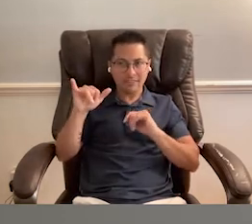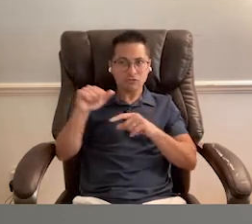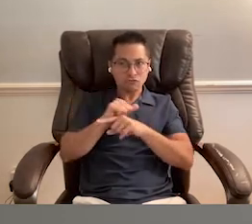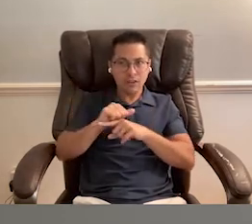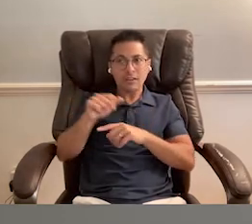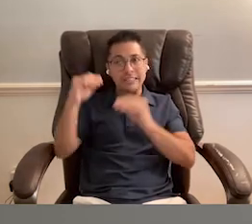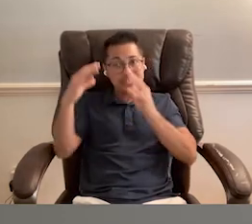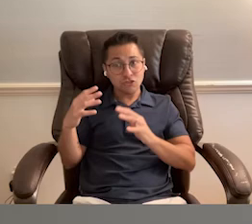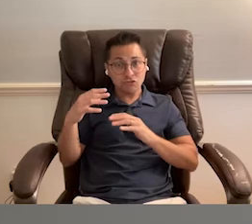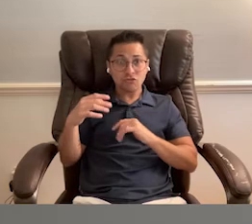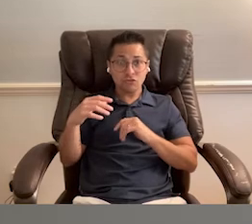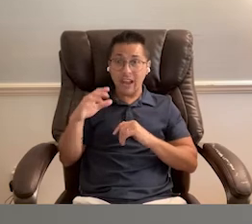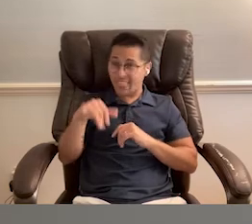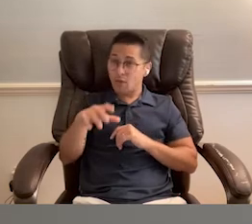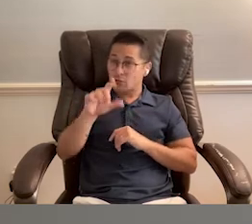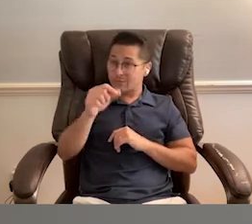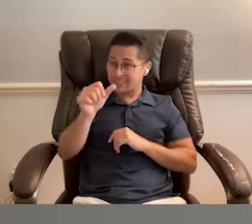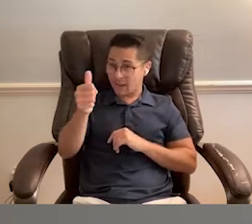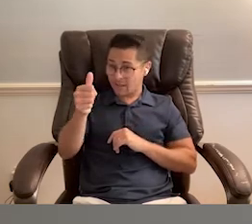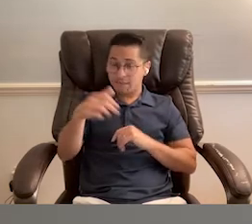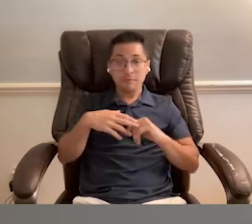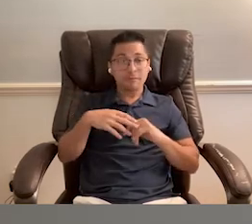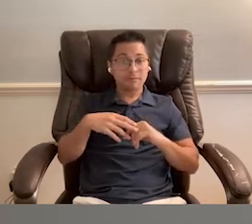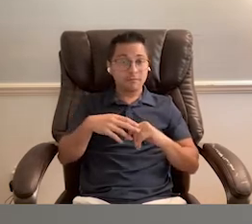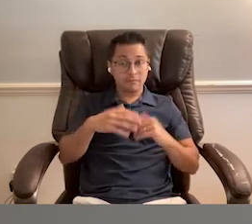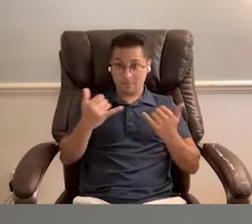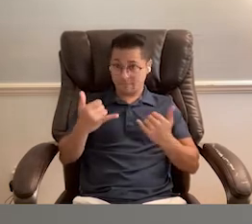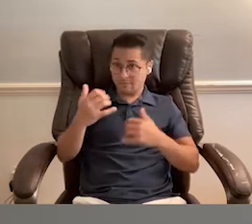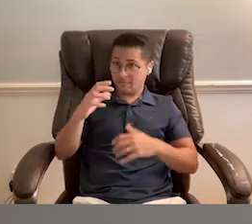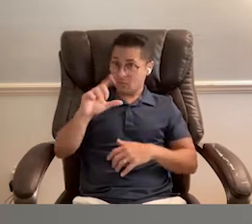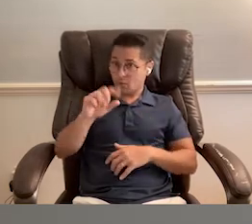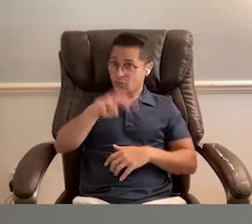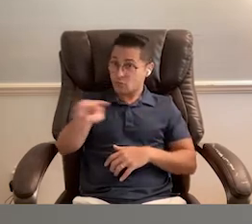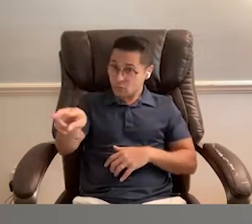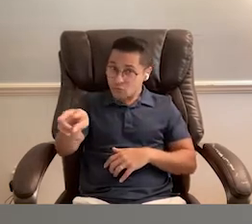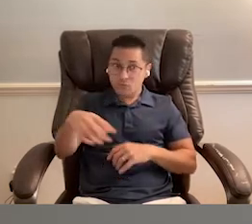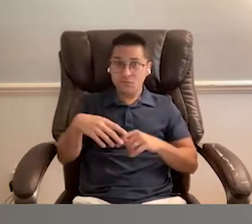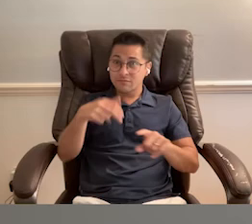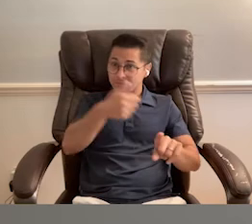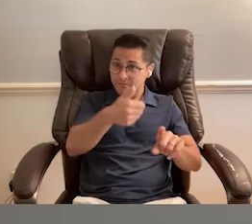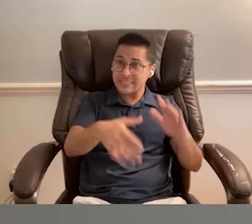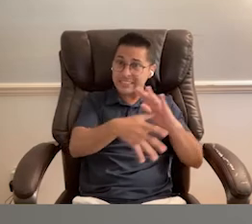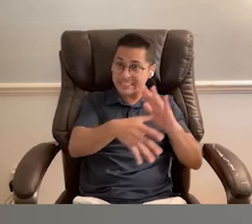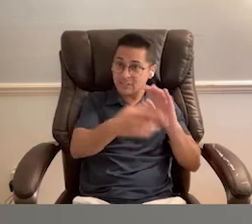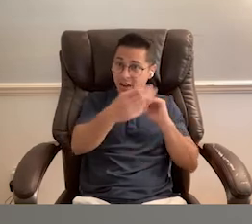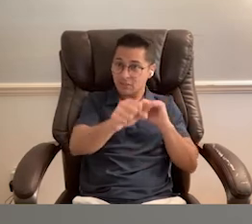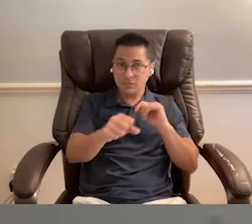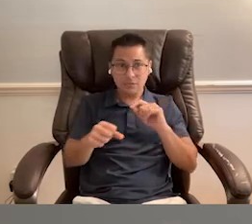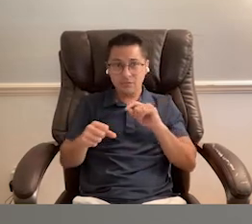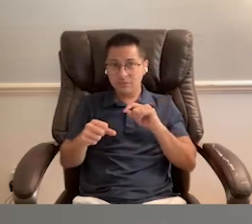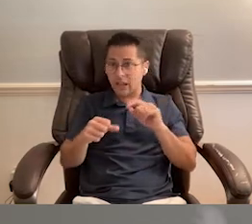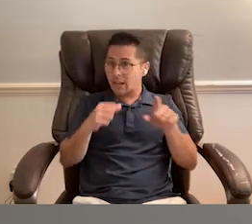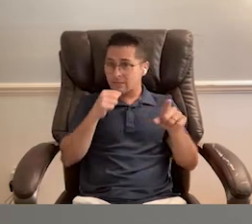teachers to teach those skills. So this was in 2010. It is 2022 now. He is a senior in high school, and he will